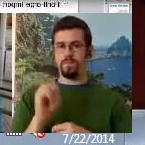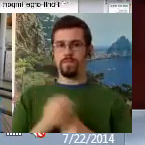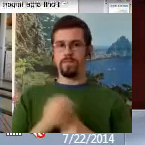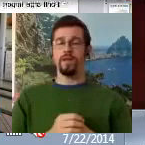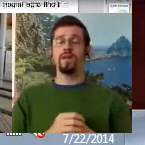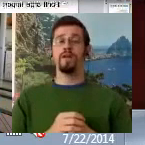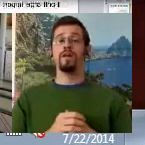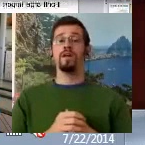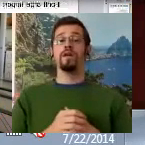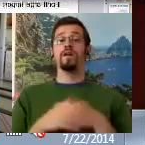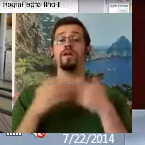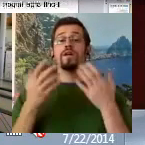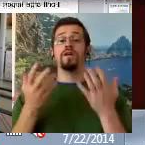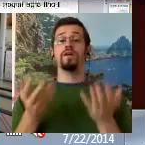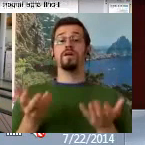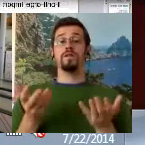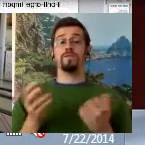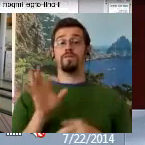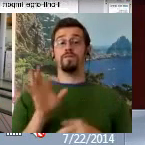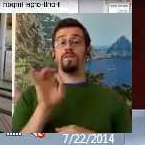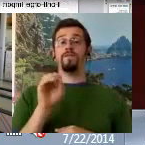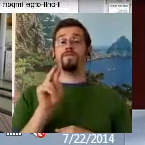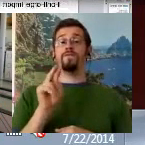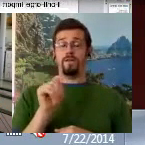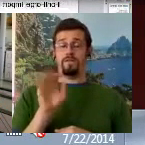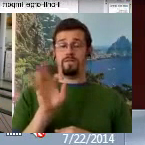All right, now the FontForge.